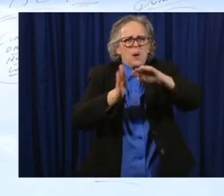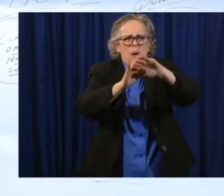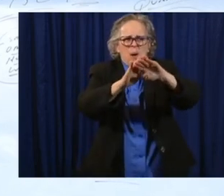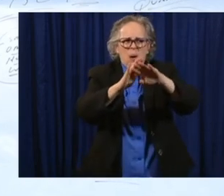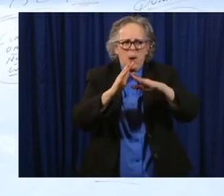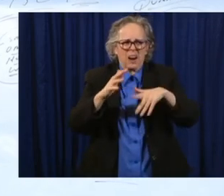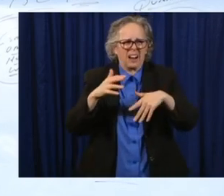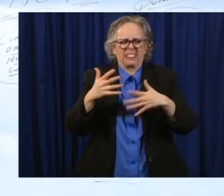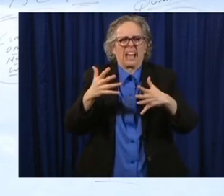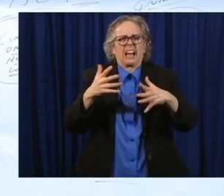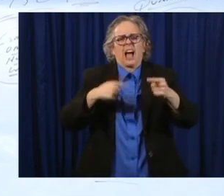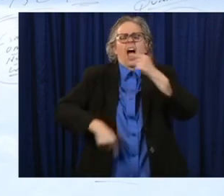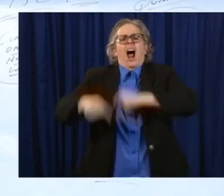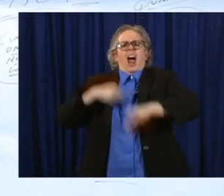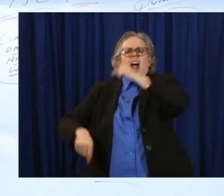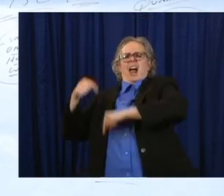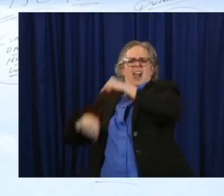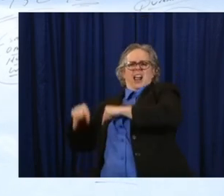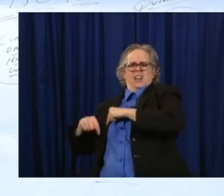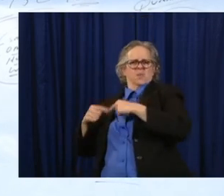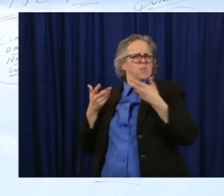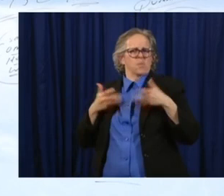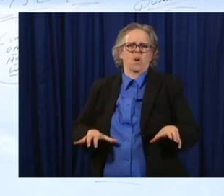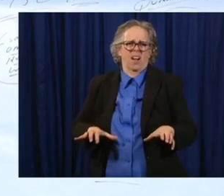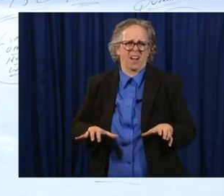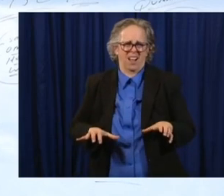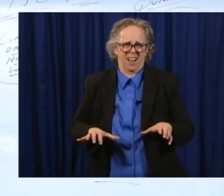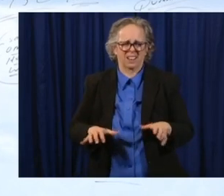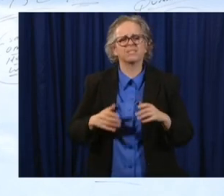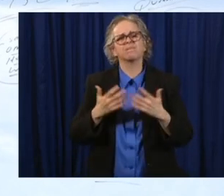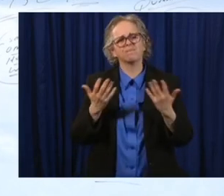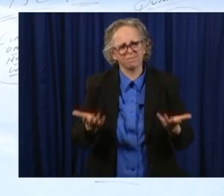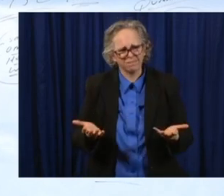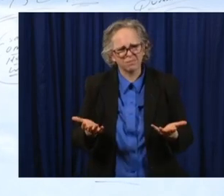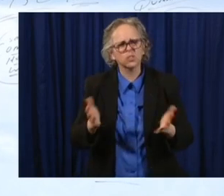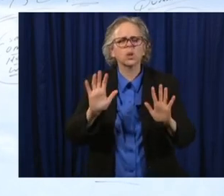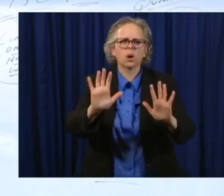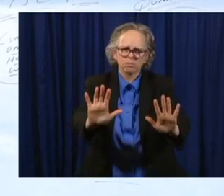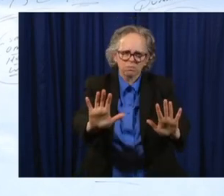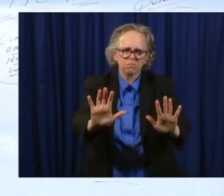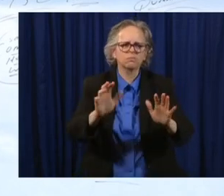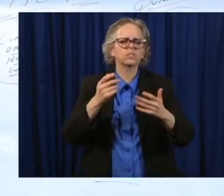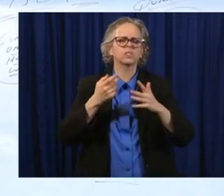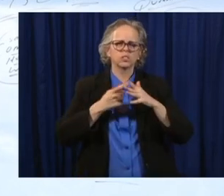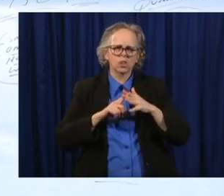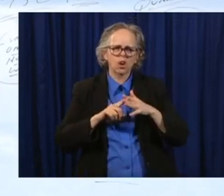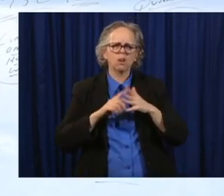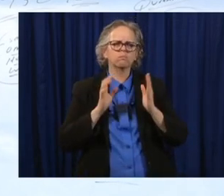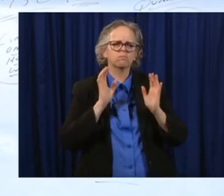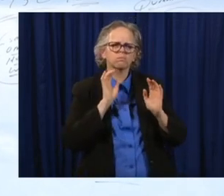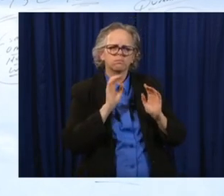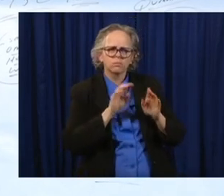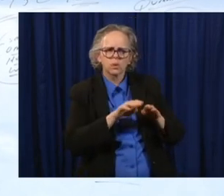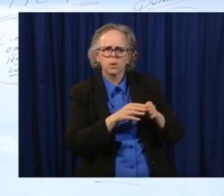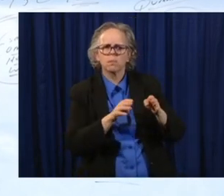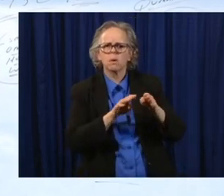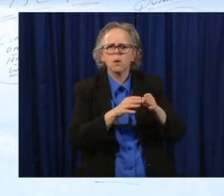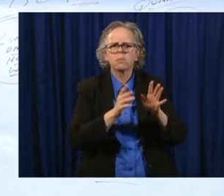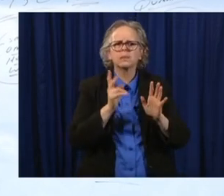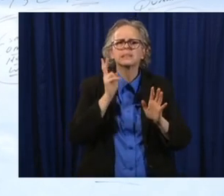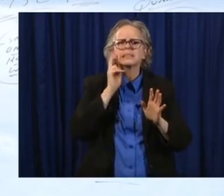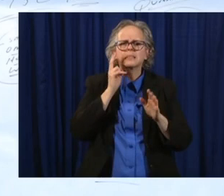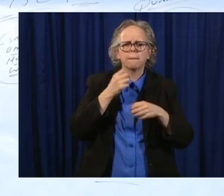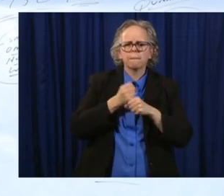things. So we're going to start with those things where we have the best ability to